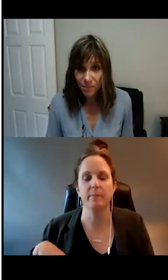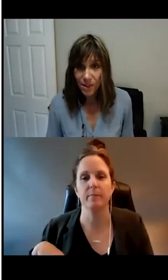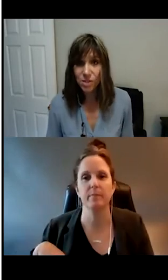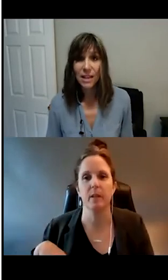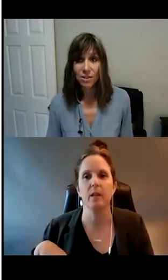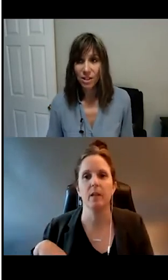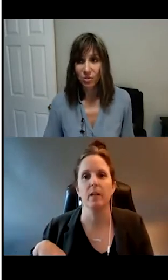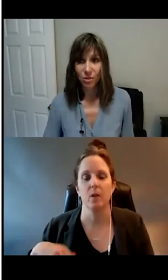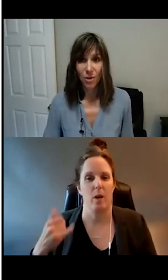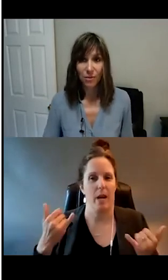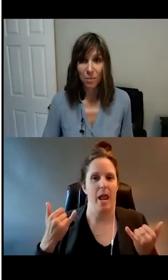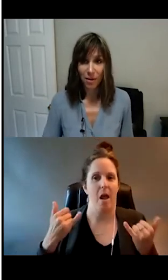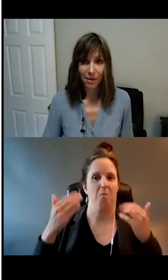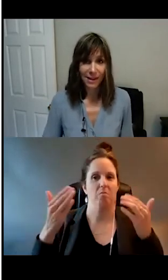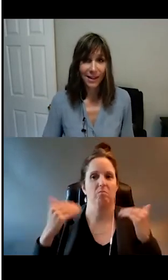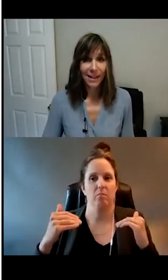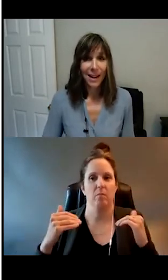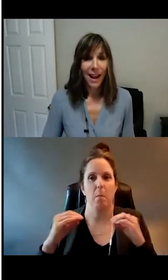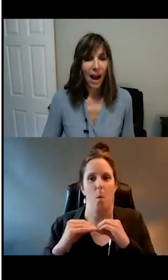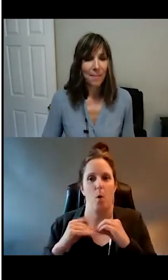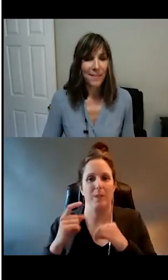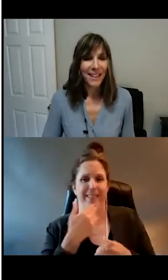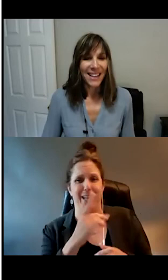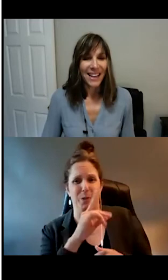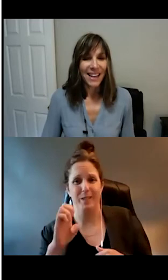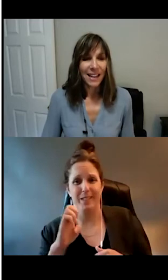to. Thank you, Dee. You're doing wonderful moderating.